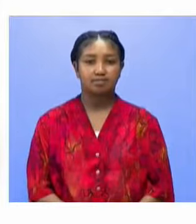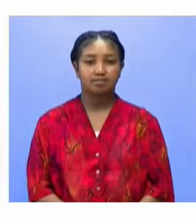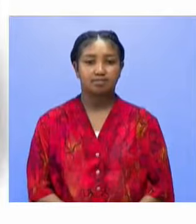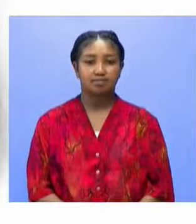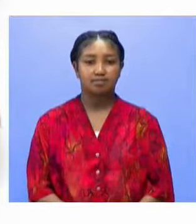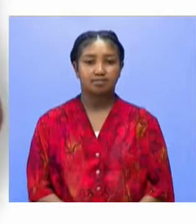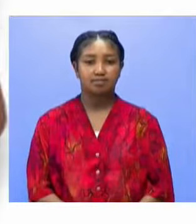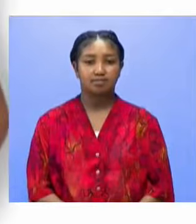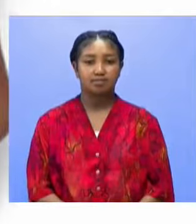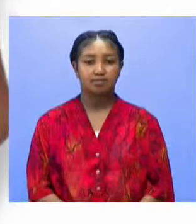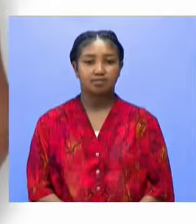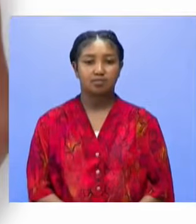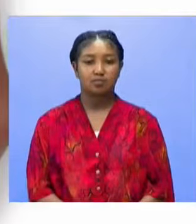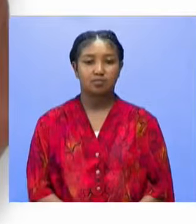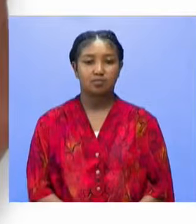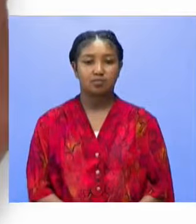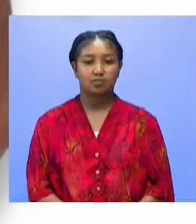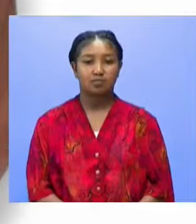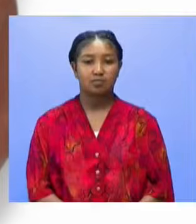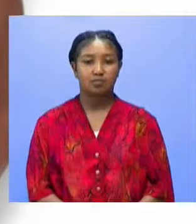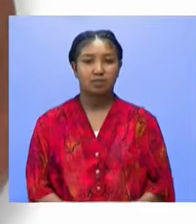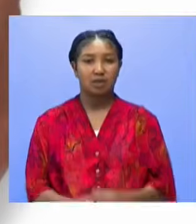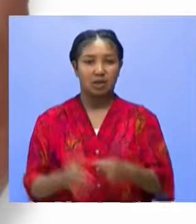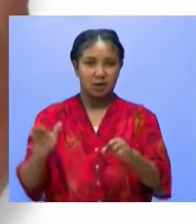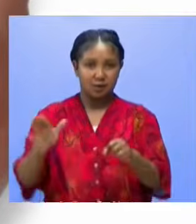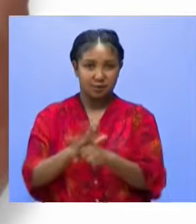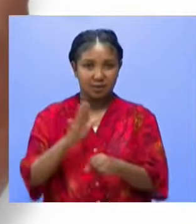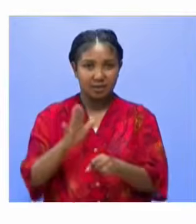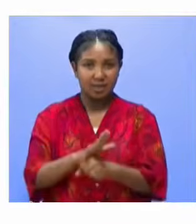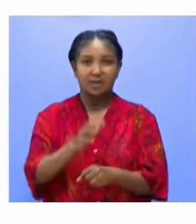filled her classwork.